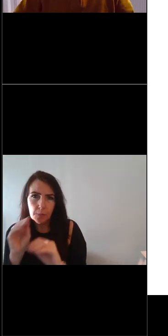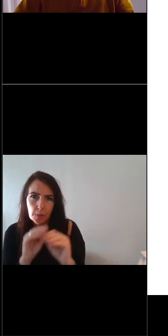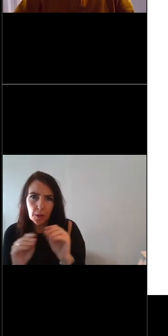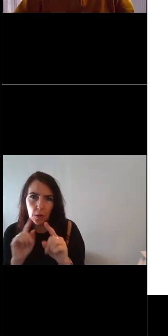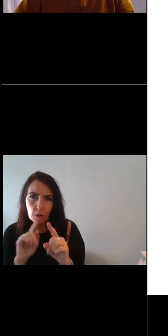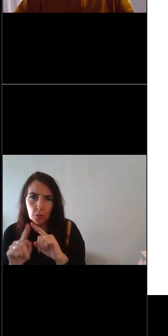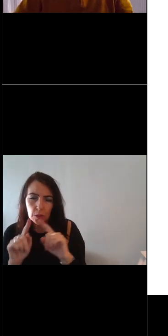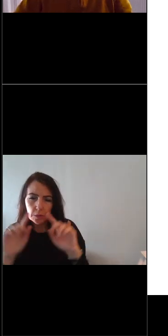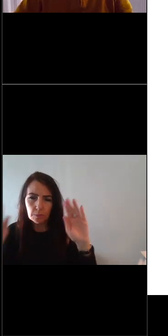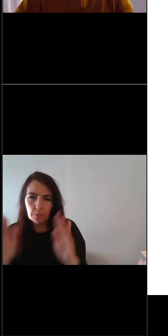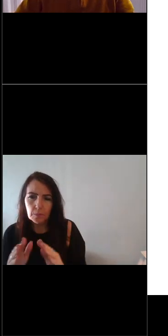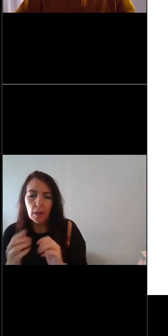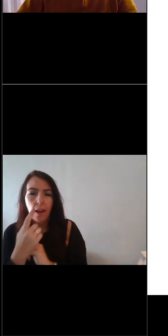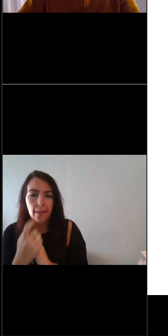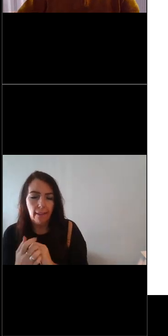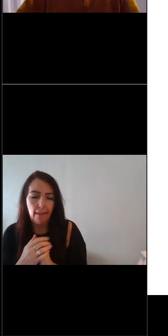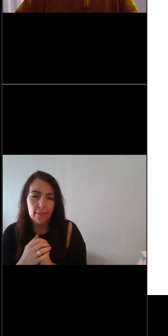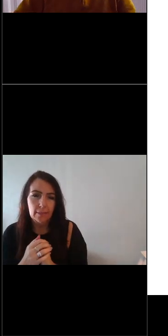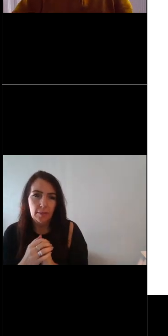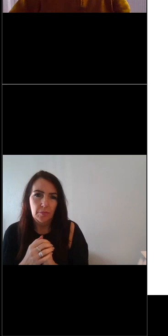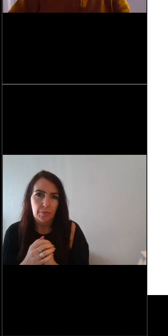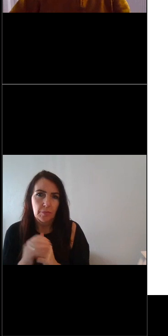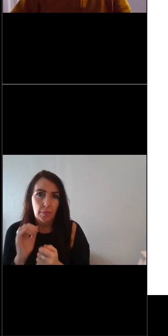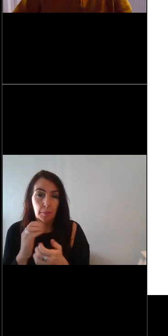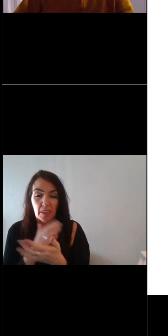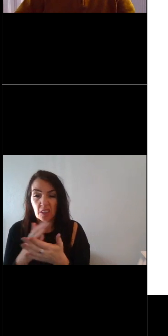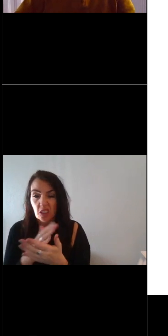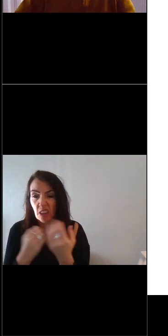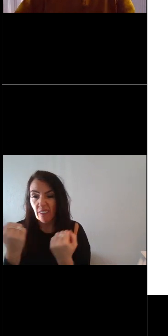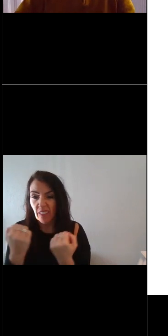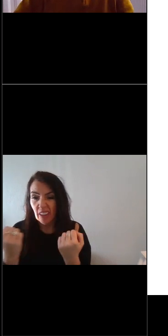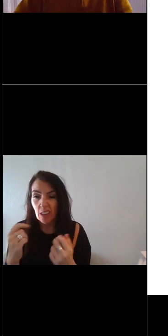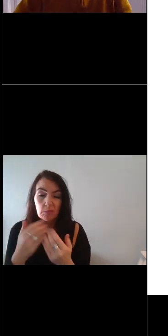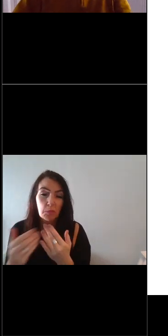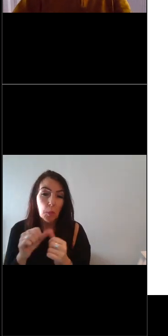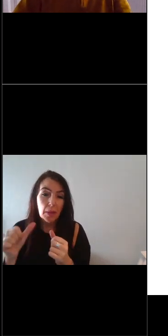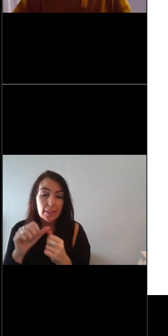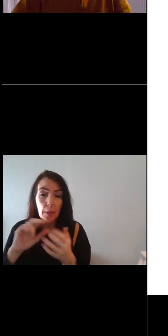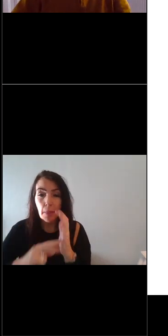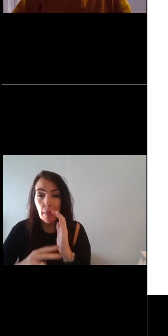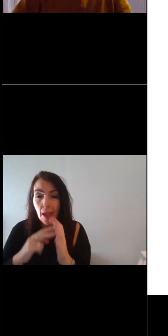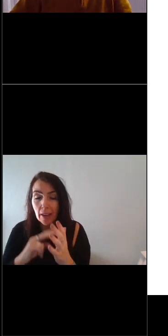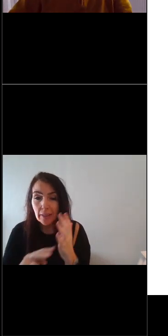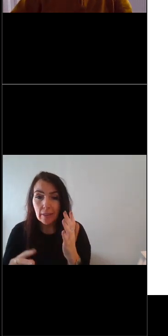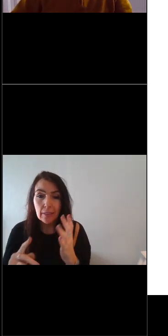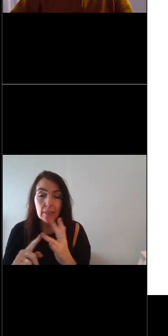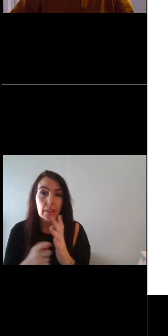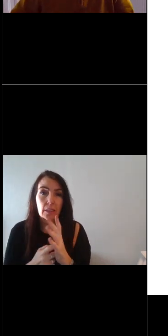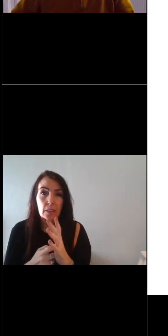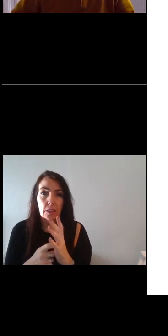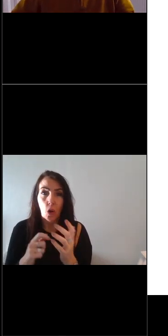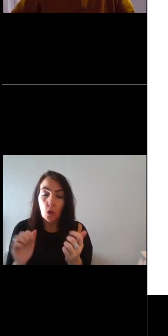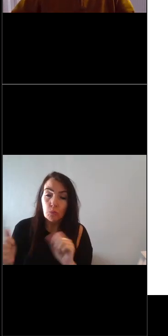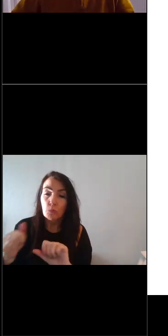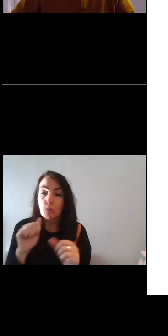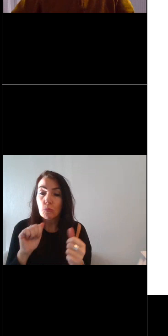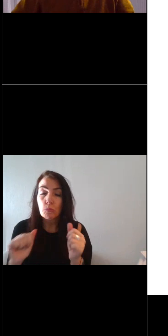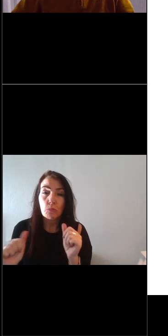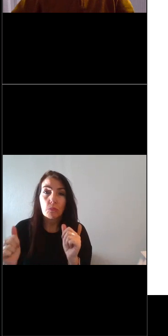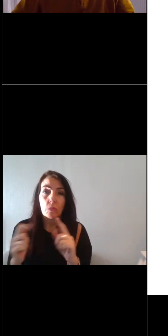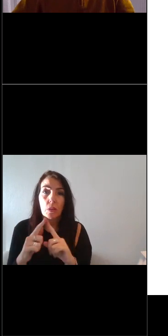fleet, possibly through sharing the vehicles, better planning, maybe through pooling the vehicles to a